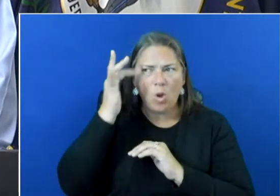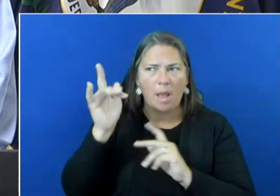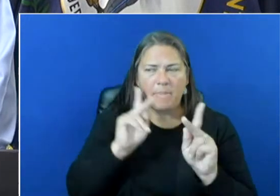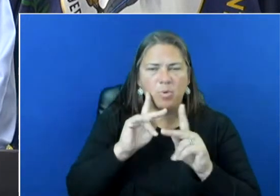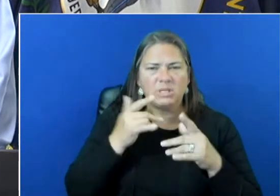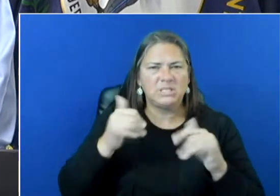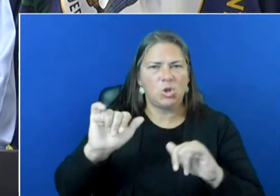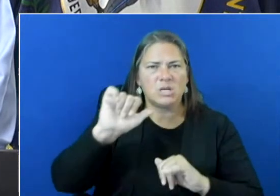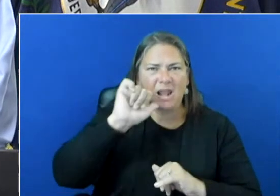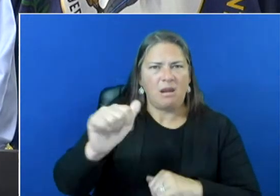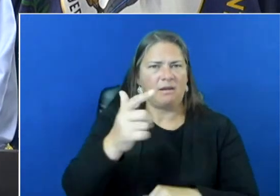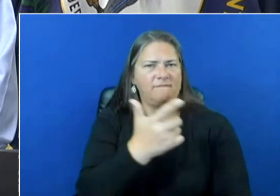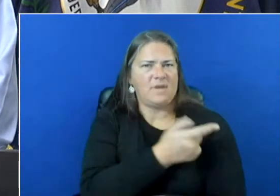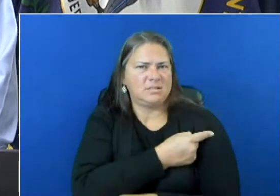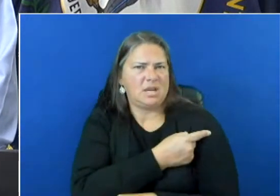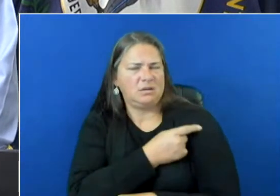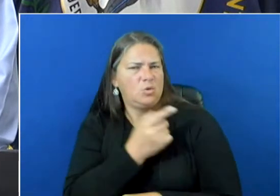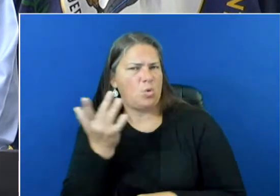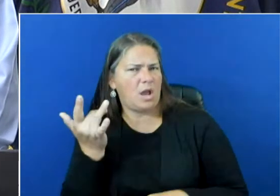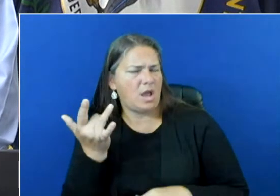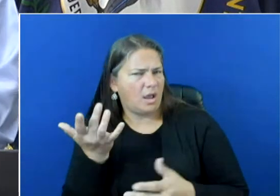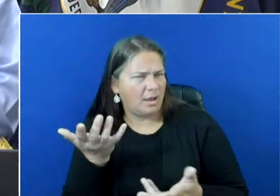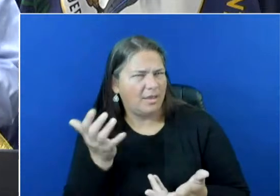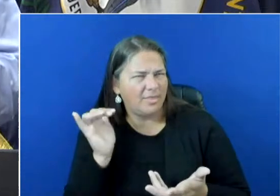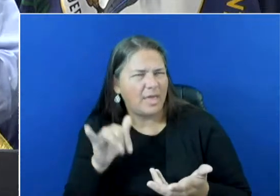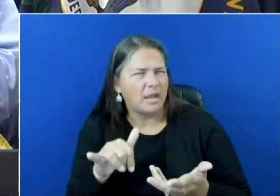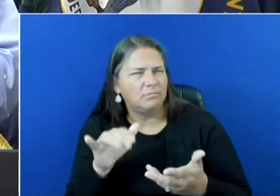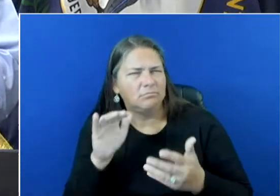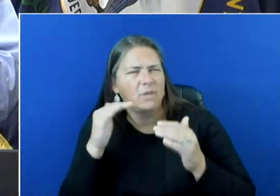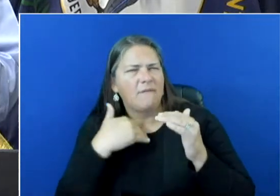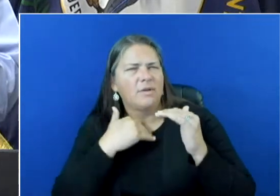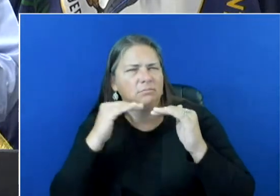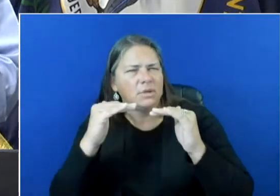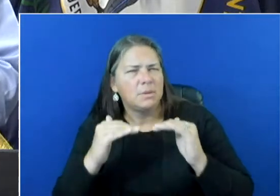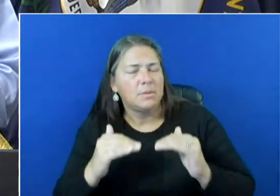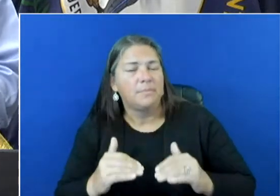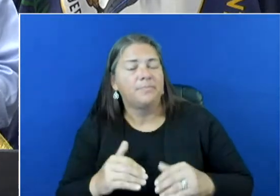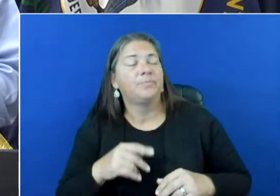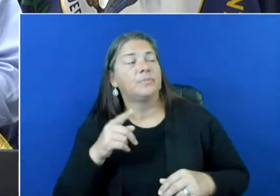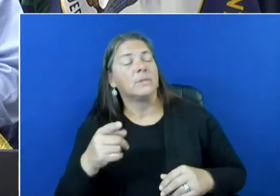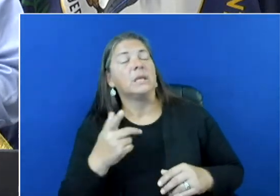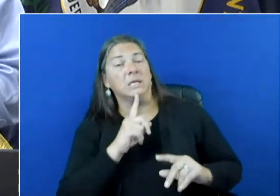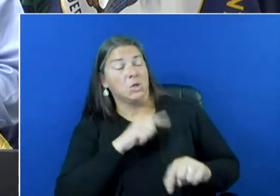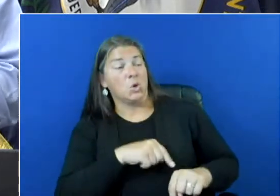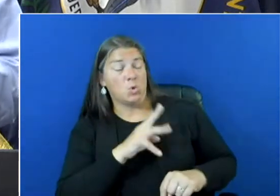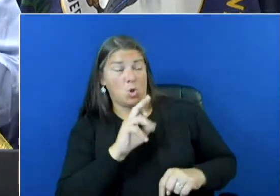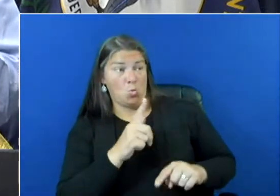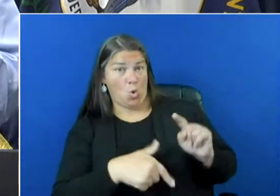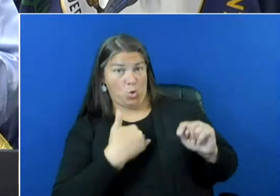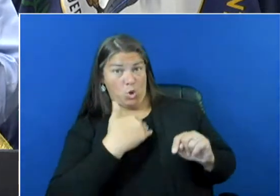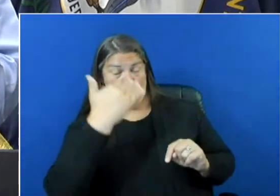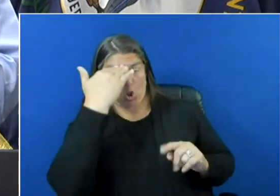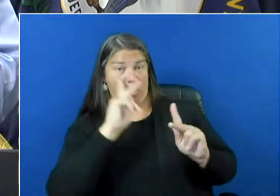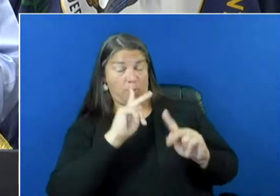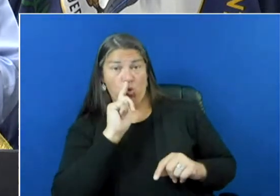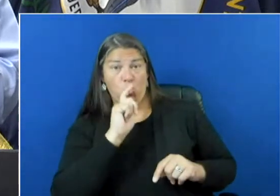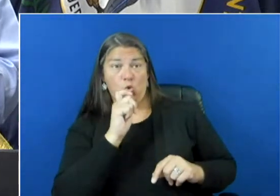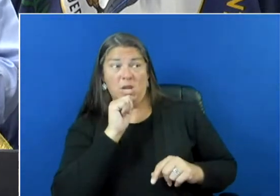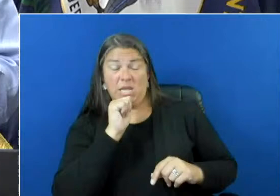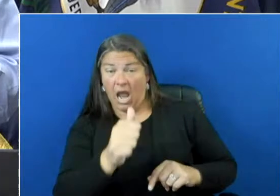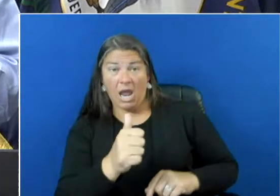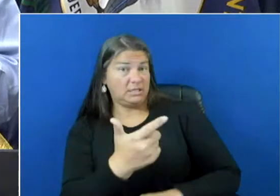vaccinated? Well, what we know is that unvaccinated Kentuckians skew